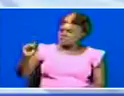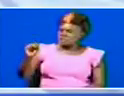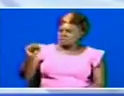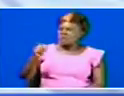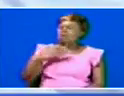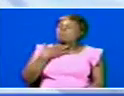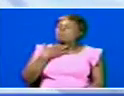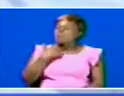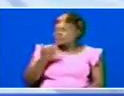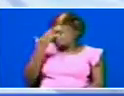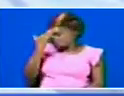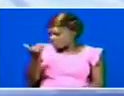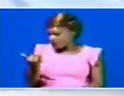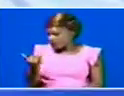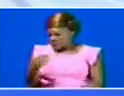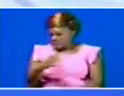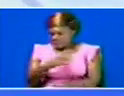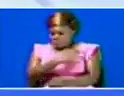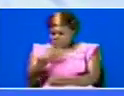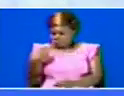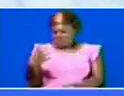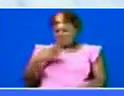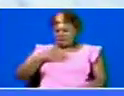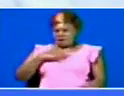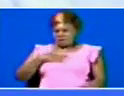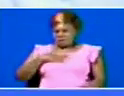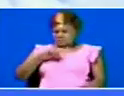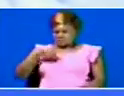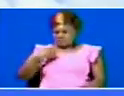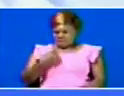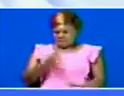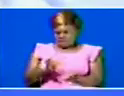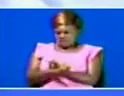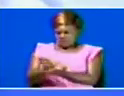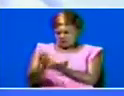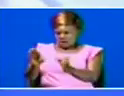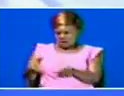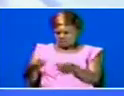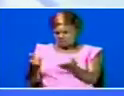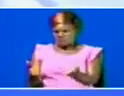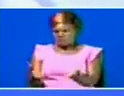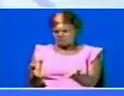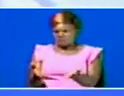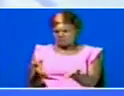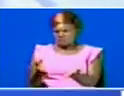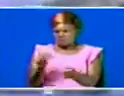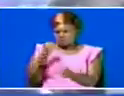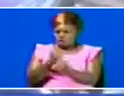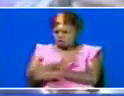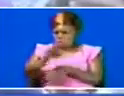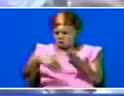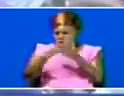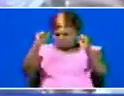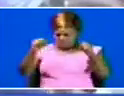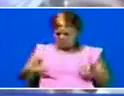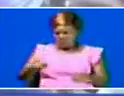Tunataka diocese kwa sababu ni nguvu zetu, sisi wenyewe ndio tunatoa mali zetu na tutafanya kazi sote.